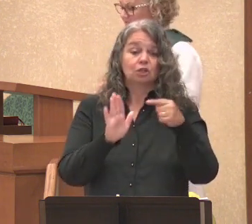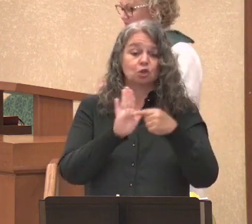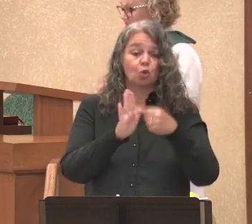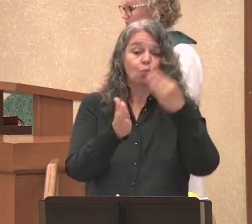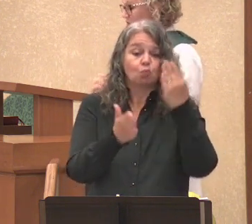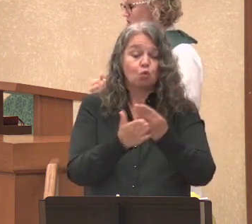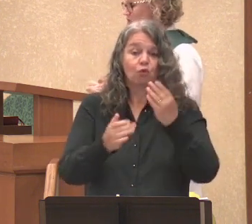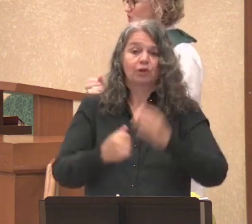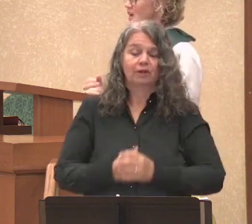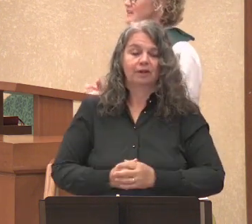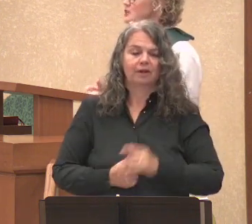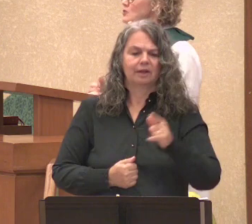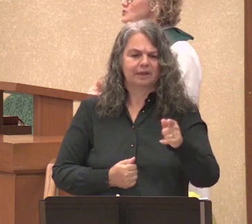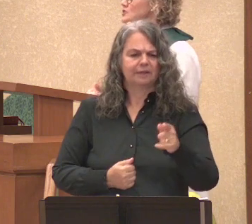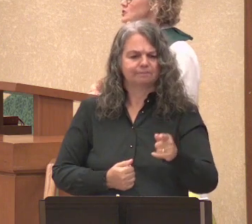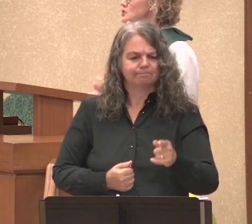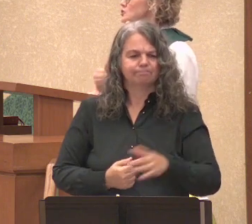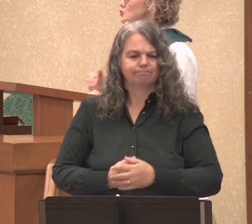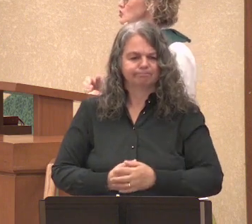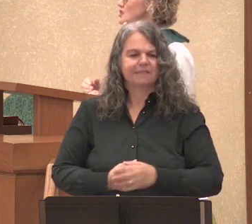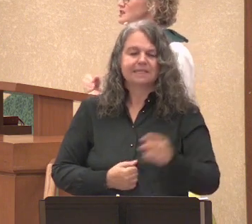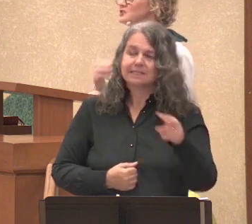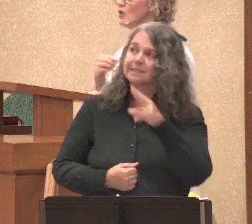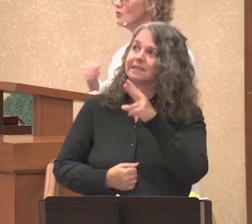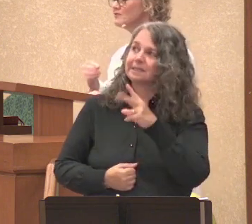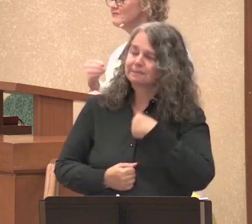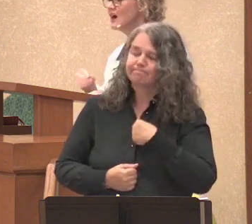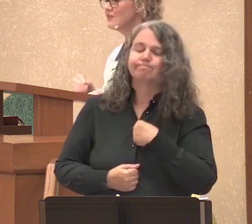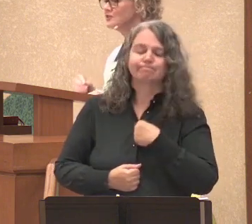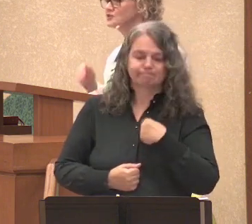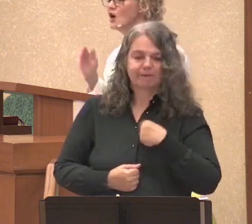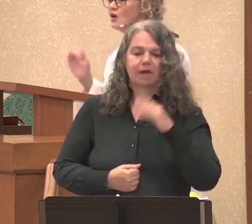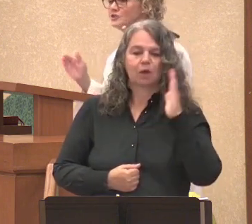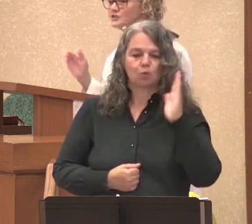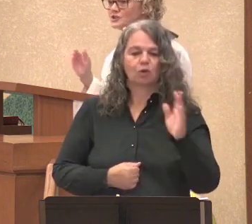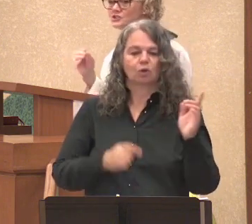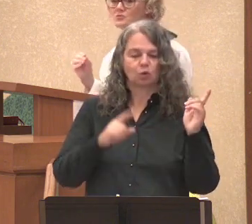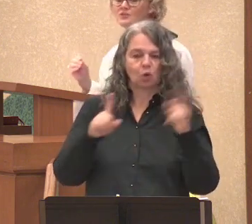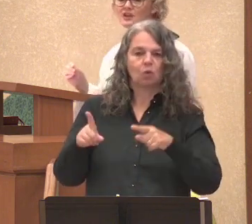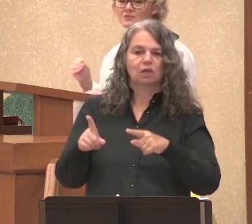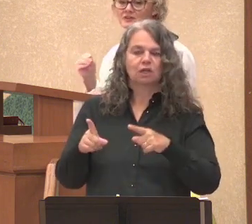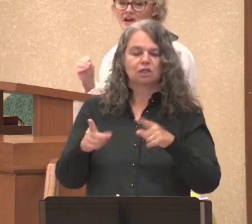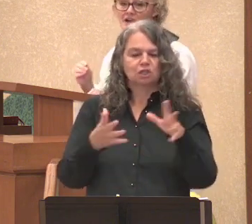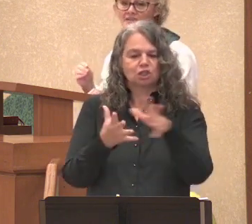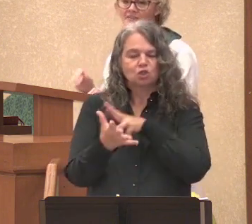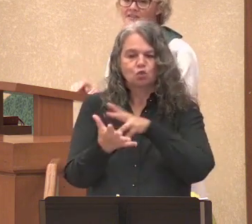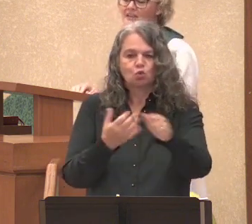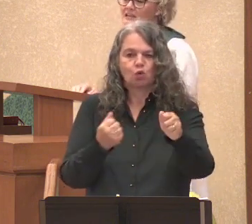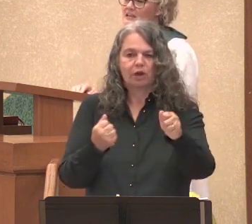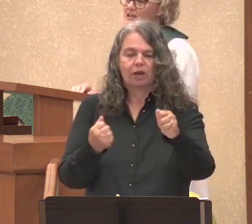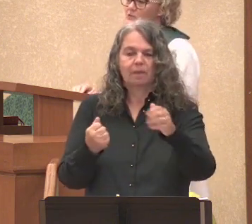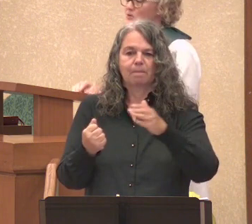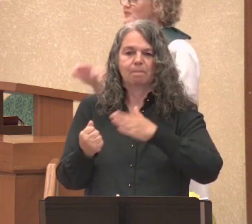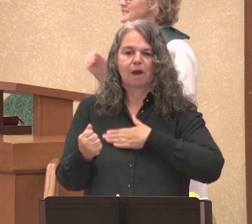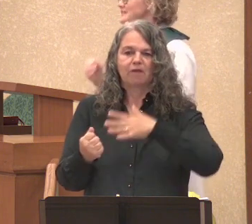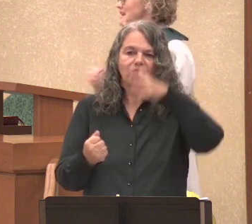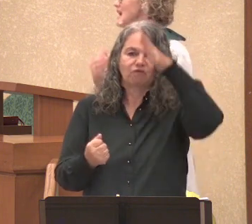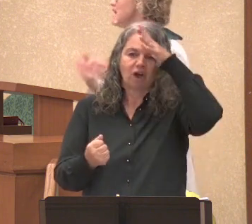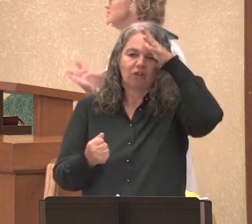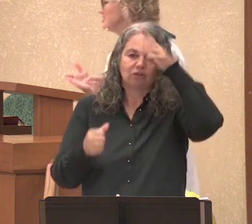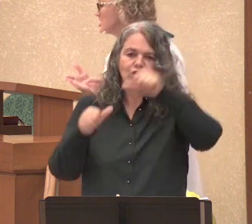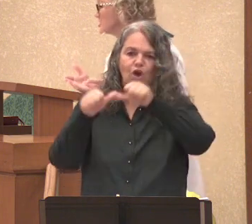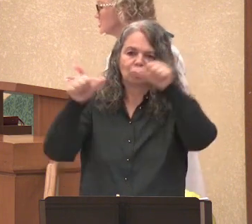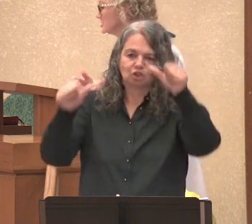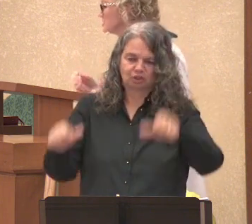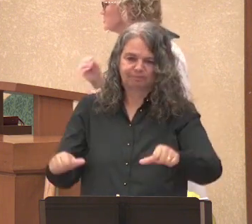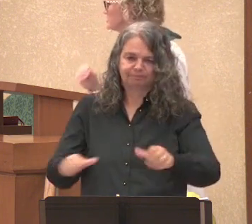of confidence and courage, and he goes to destroy his own father's altar to another god. Well, he's